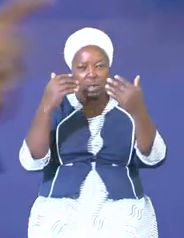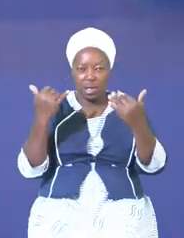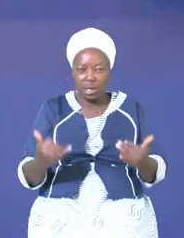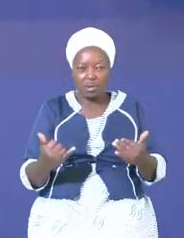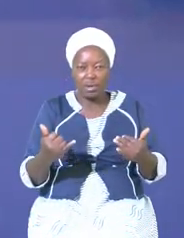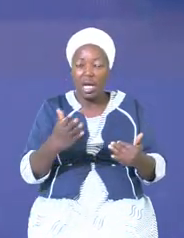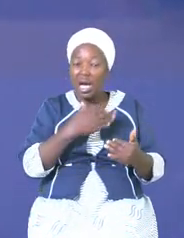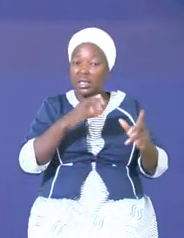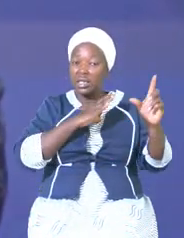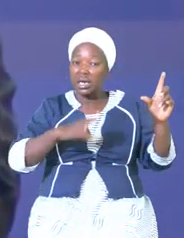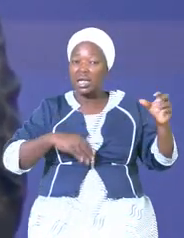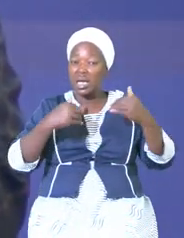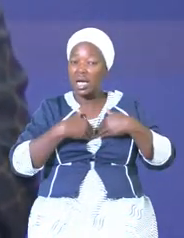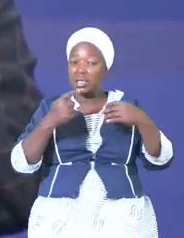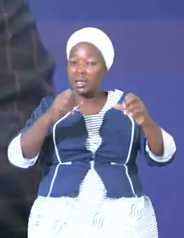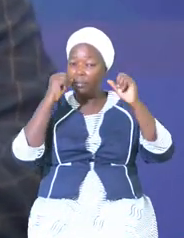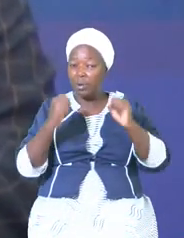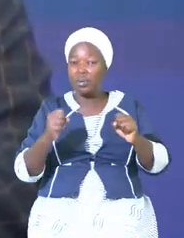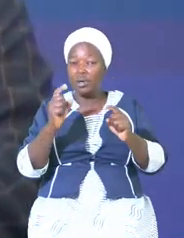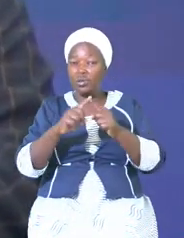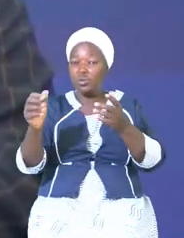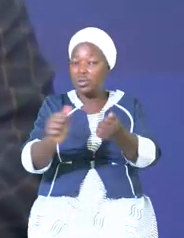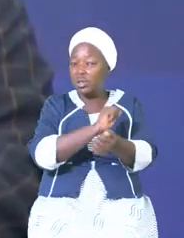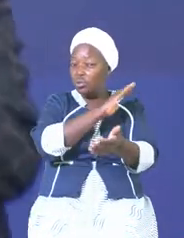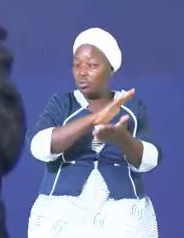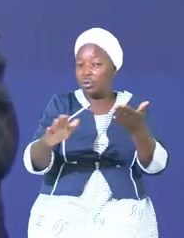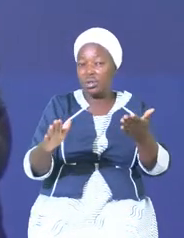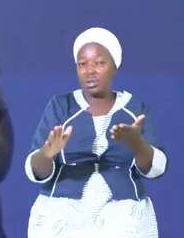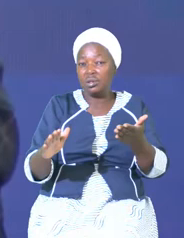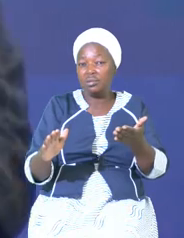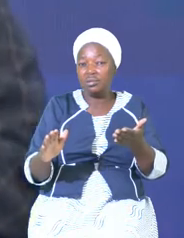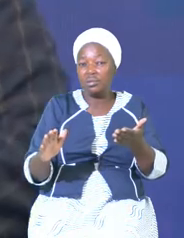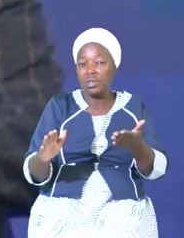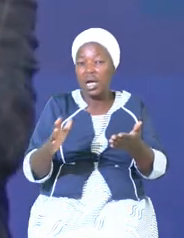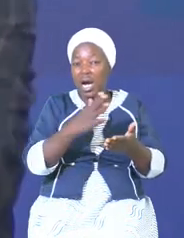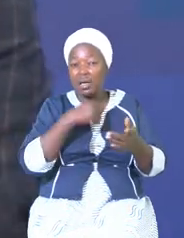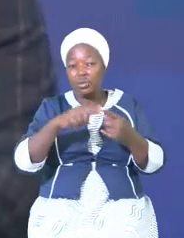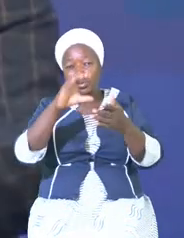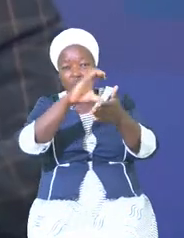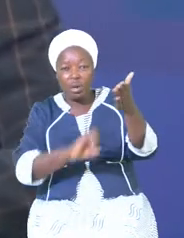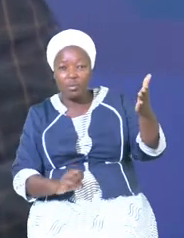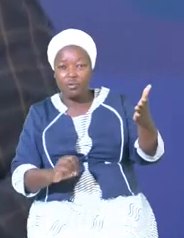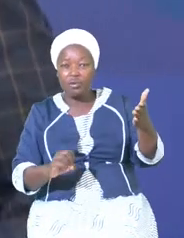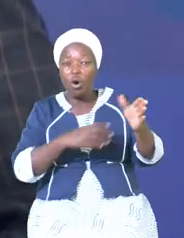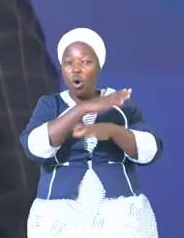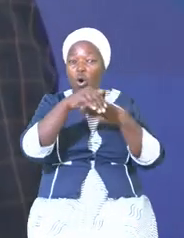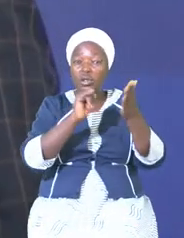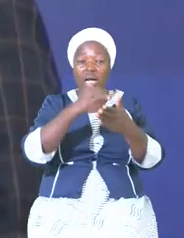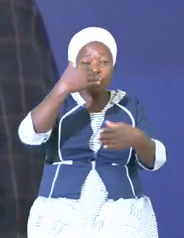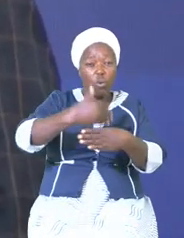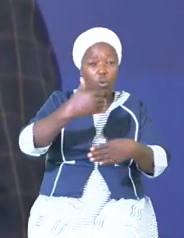power to throw down, to destroy, and to remove all that wall